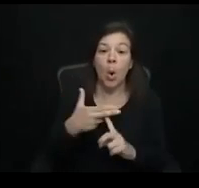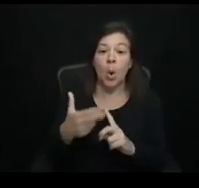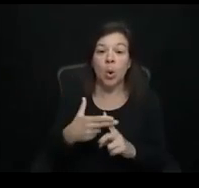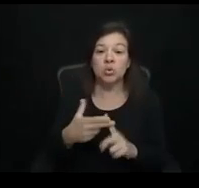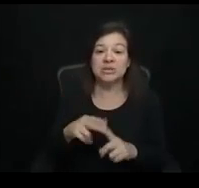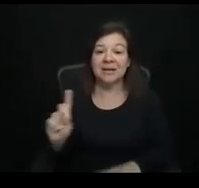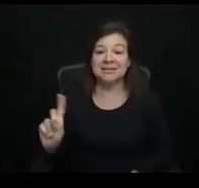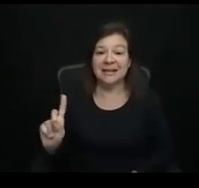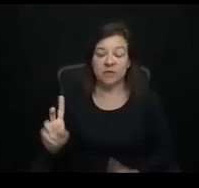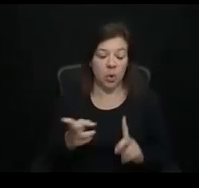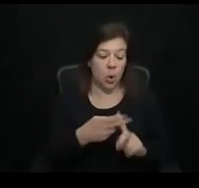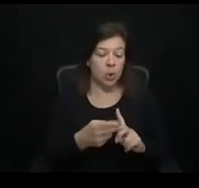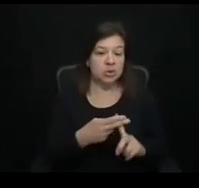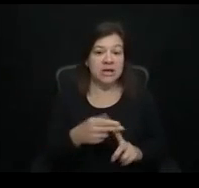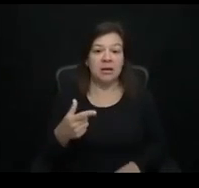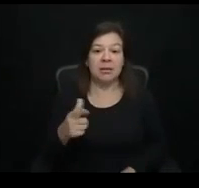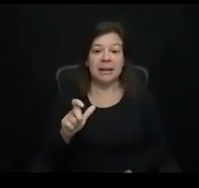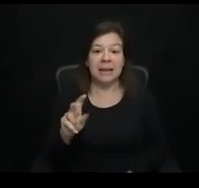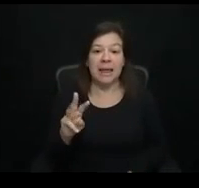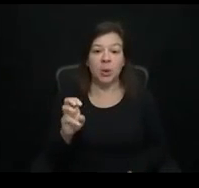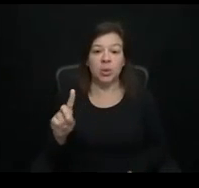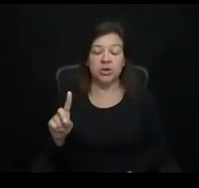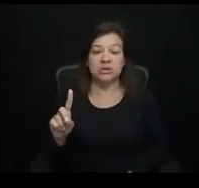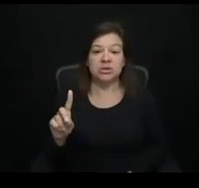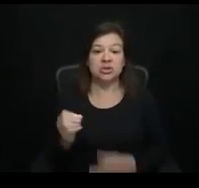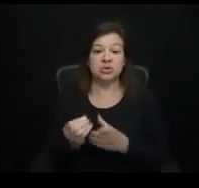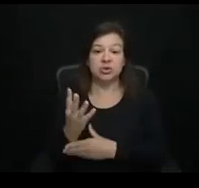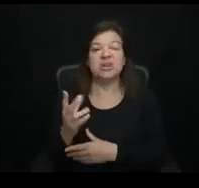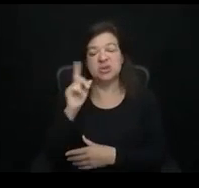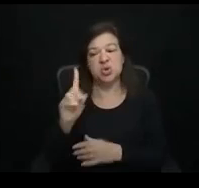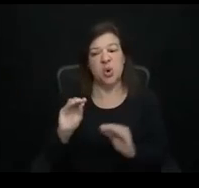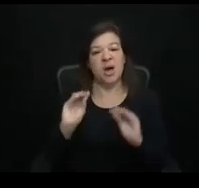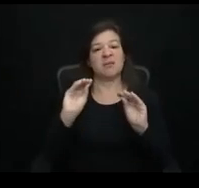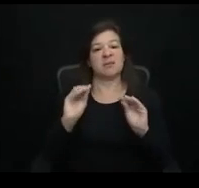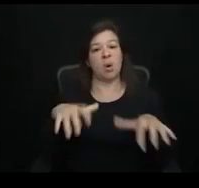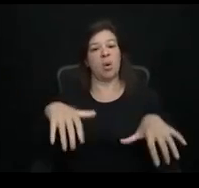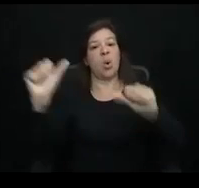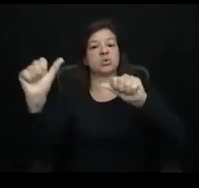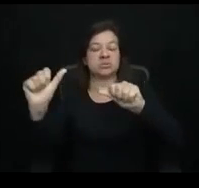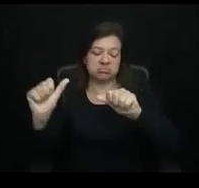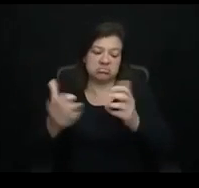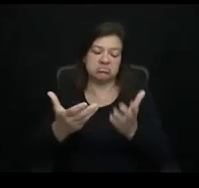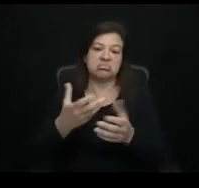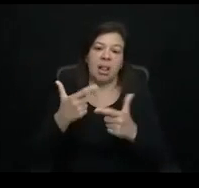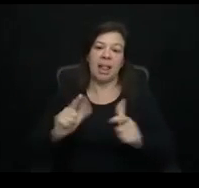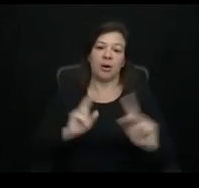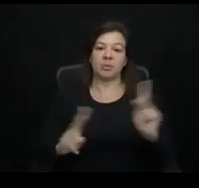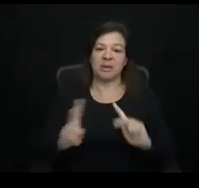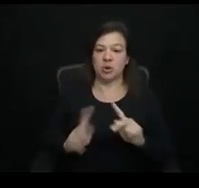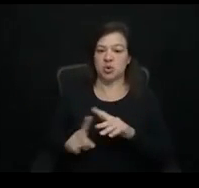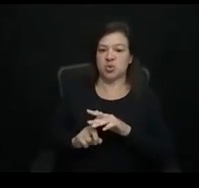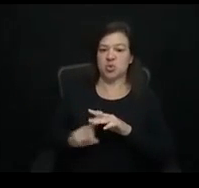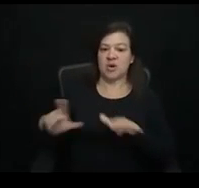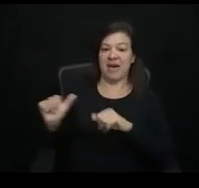Glenwood Springs who have put up evacuees from the No Name area. Communities in pre-evacuation are Buck Point